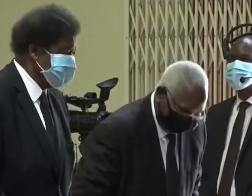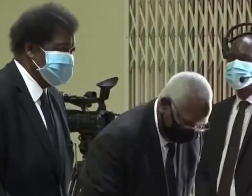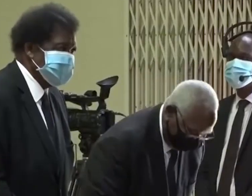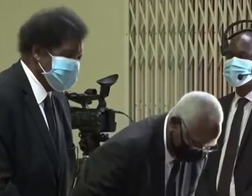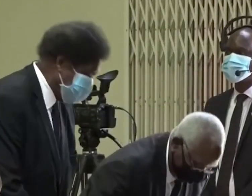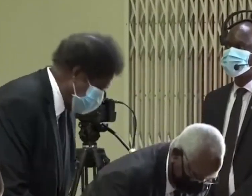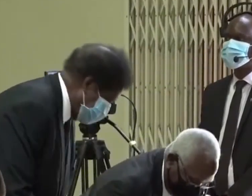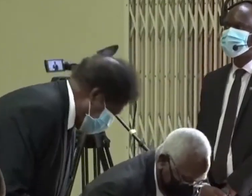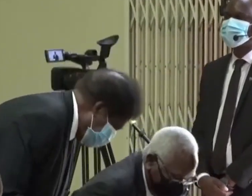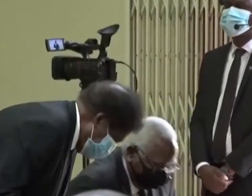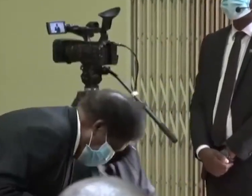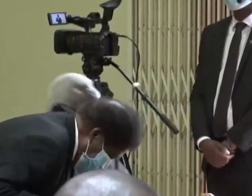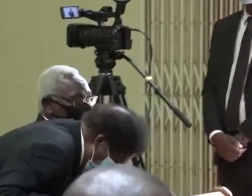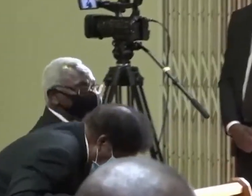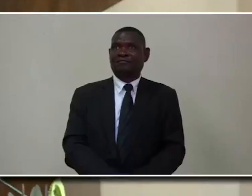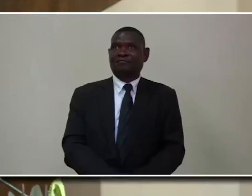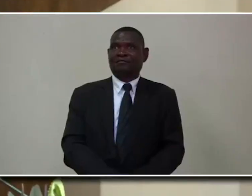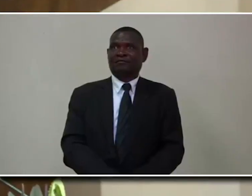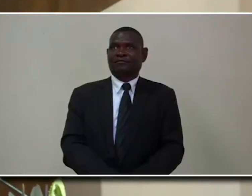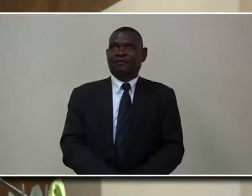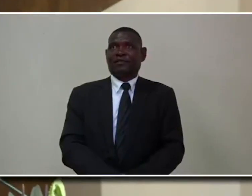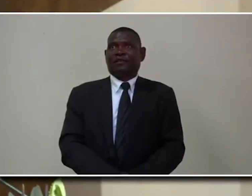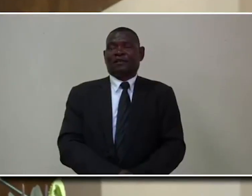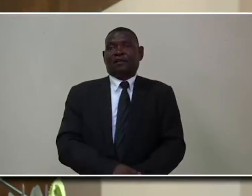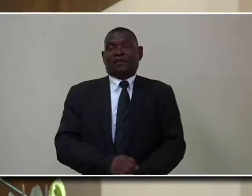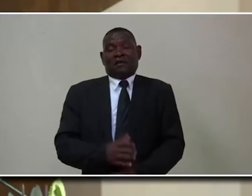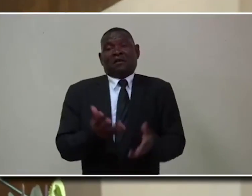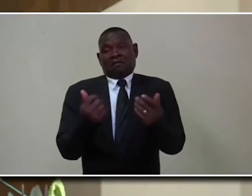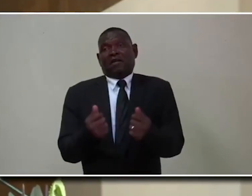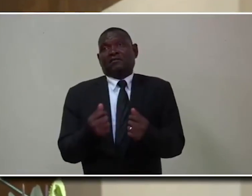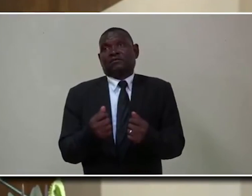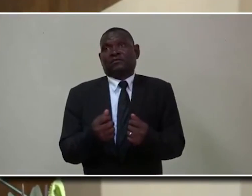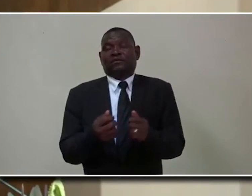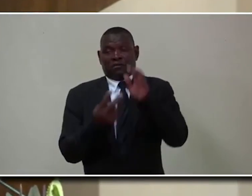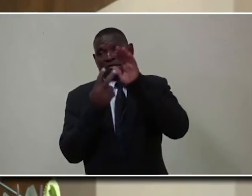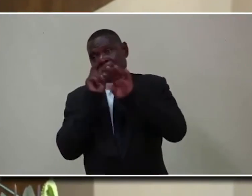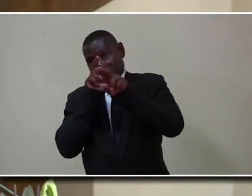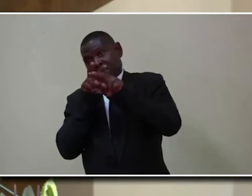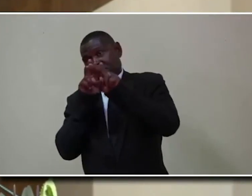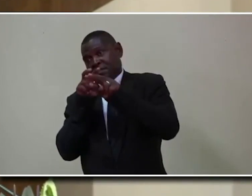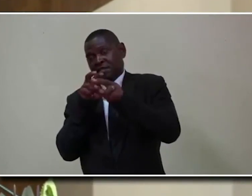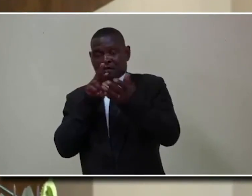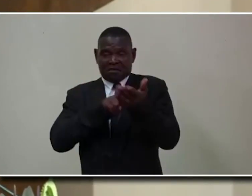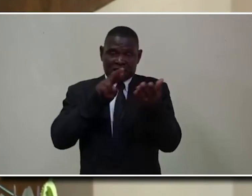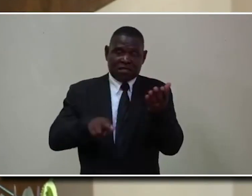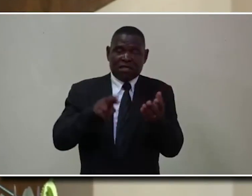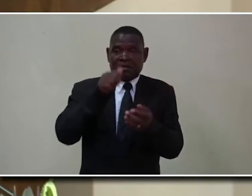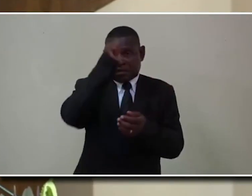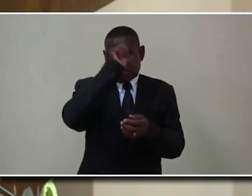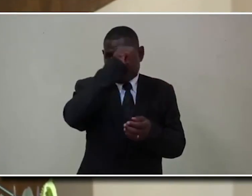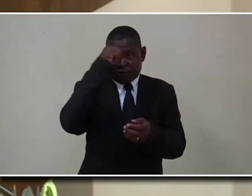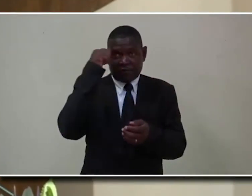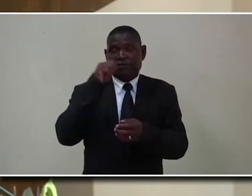And I also want to recognize and appreciate the presence of the retired apostles. Ndifuna tsopano kulankula